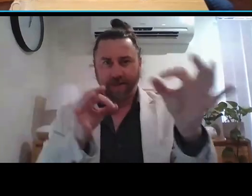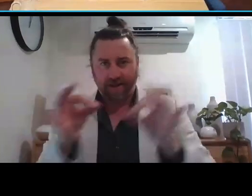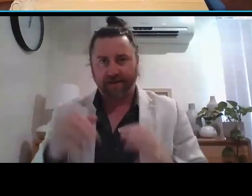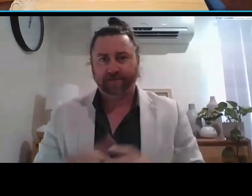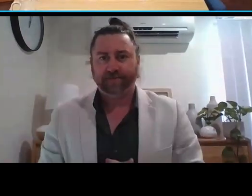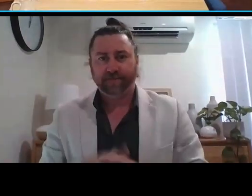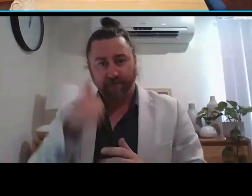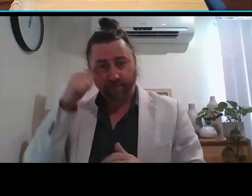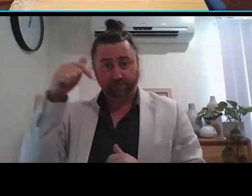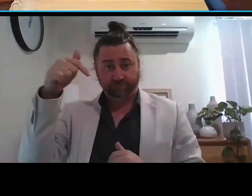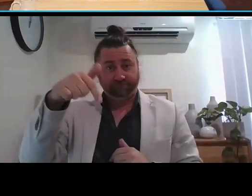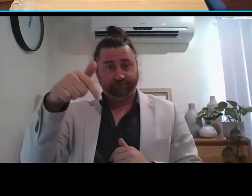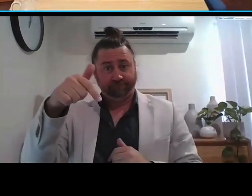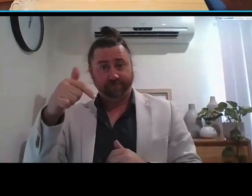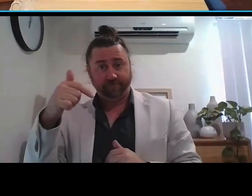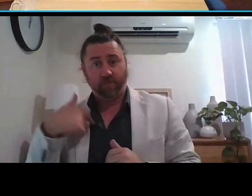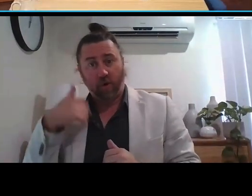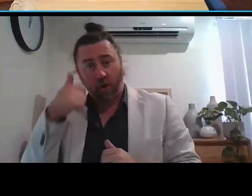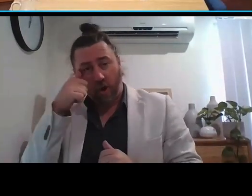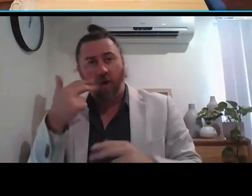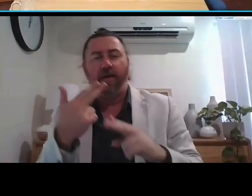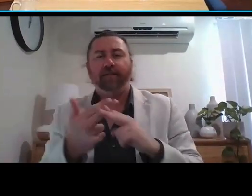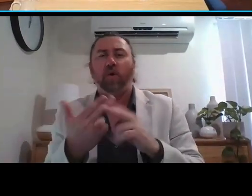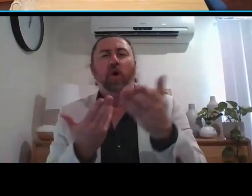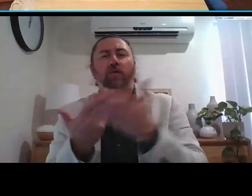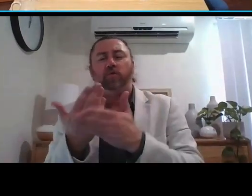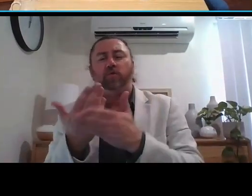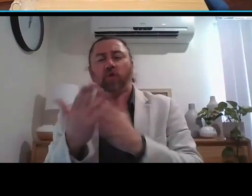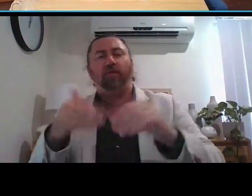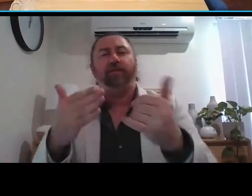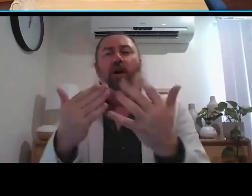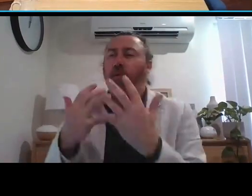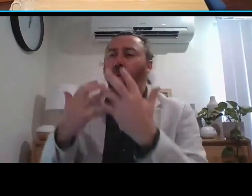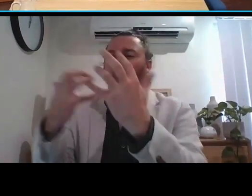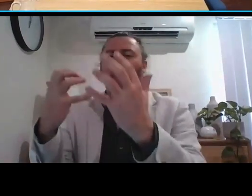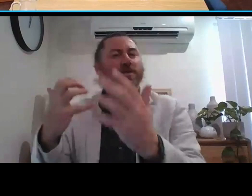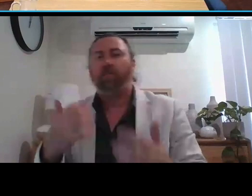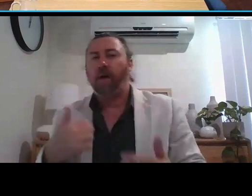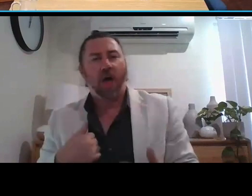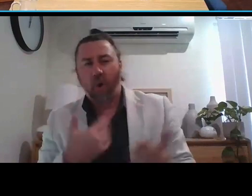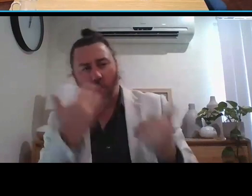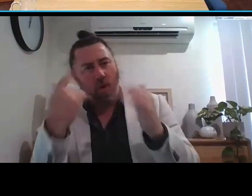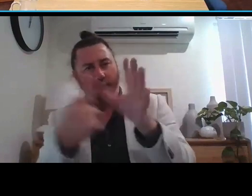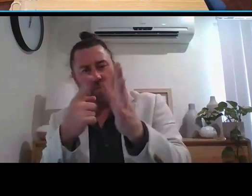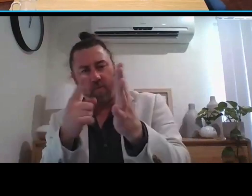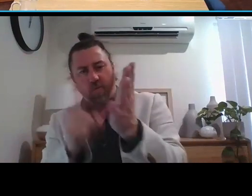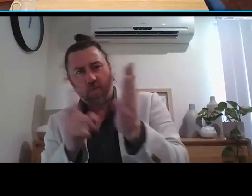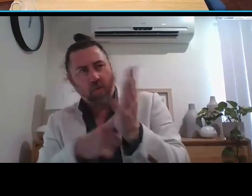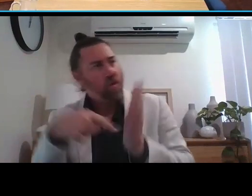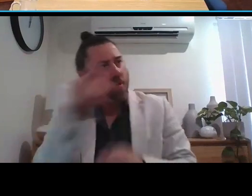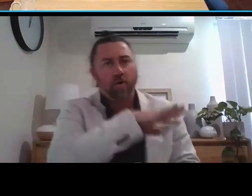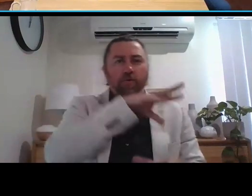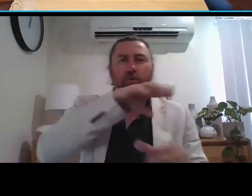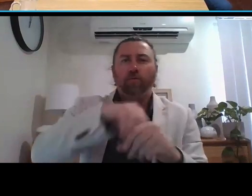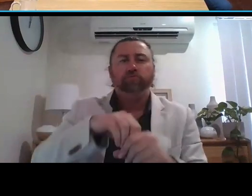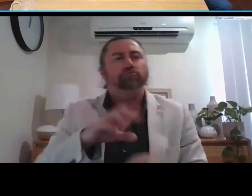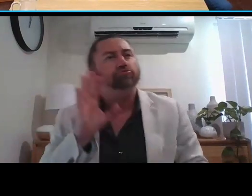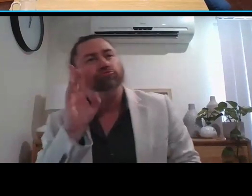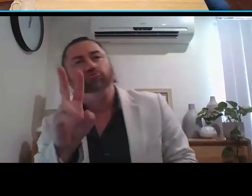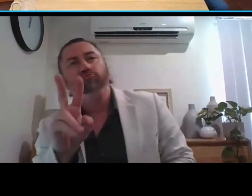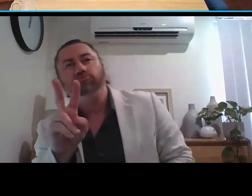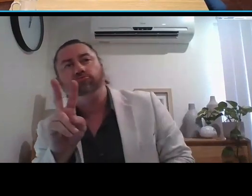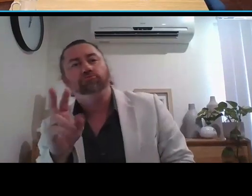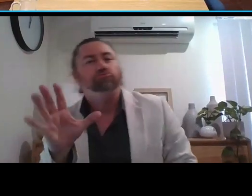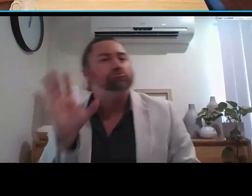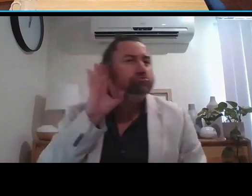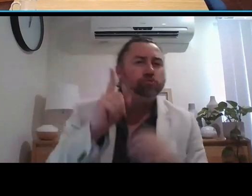is intended primarily for a provider audience, we welcome older Australians and their representatives, and we're going to be outlining the upcoming communications